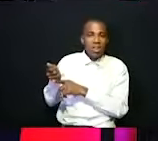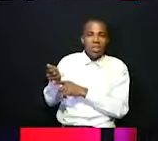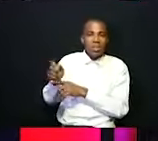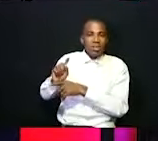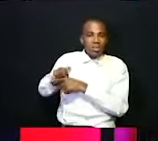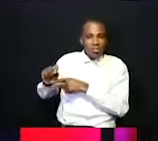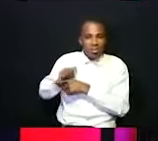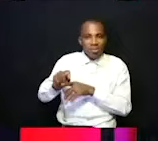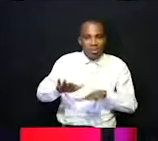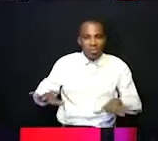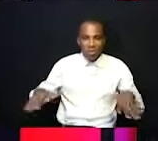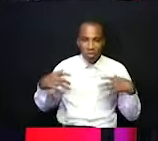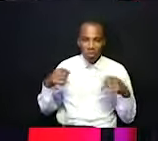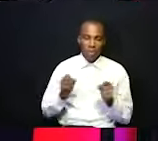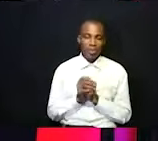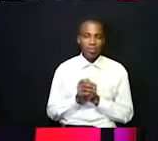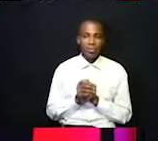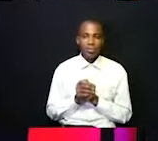foundation